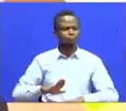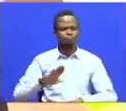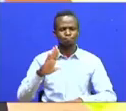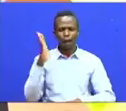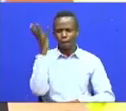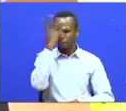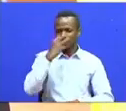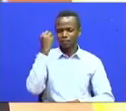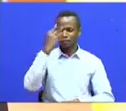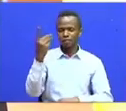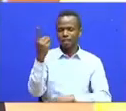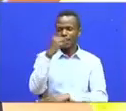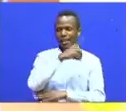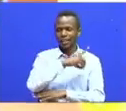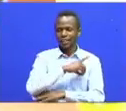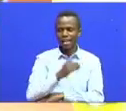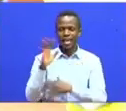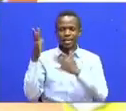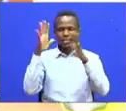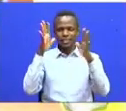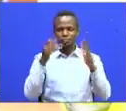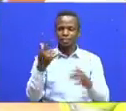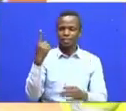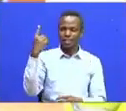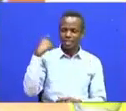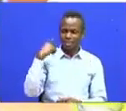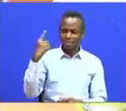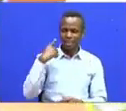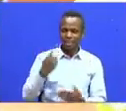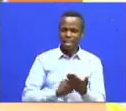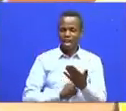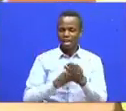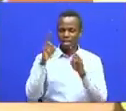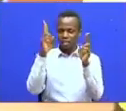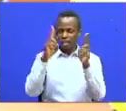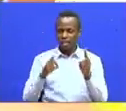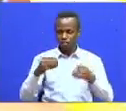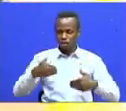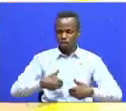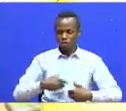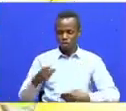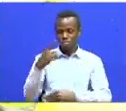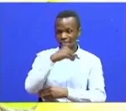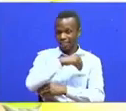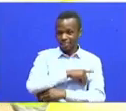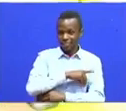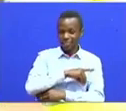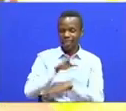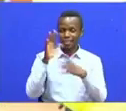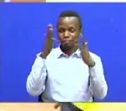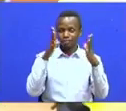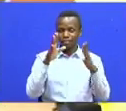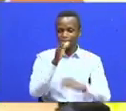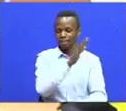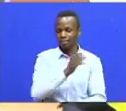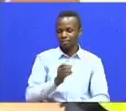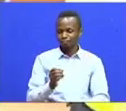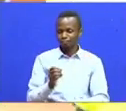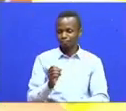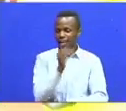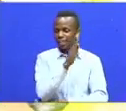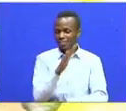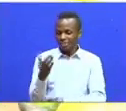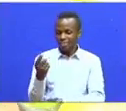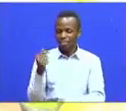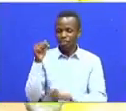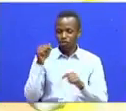of International Youth Day that was celebrated yesterday. We are looking forward to having the trees grow. We've planted 60 trees today, 17